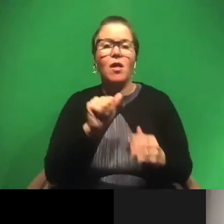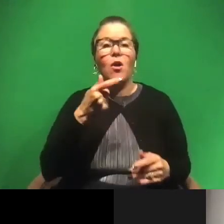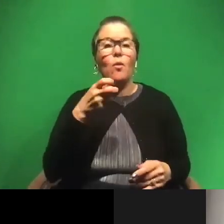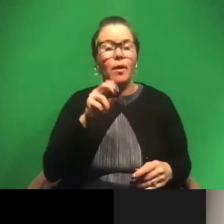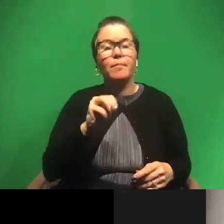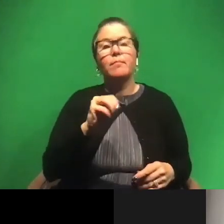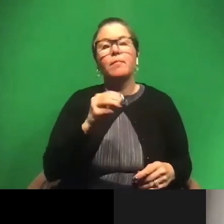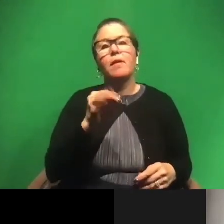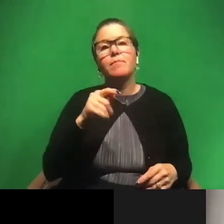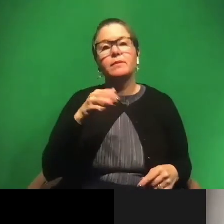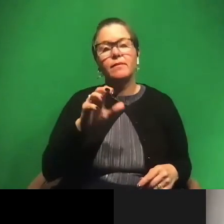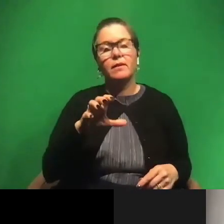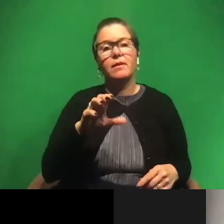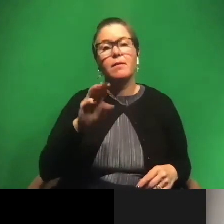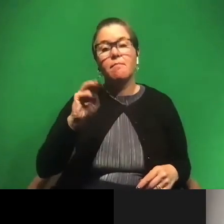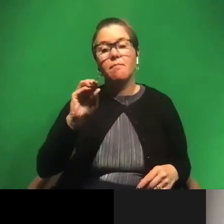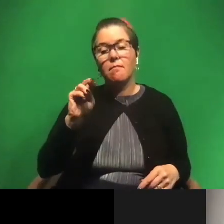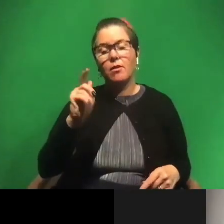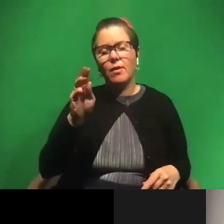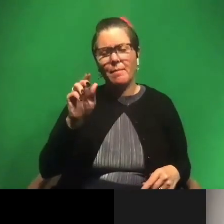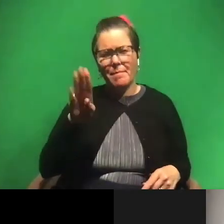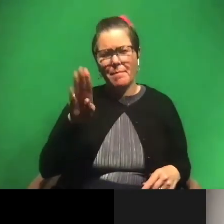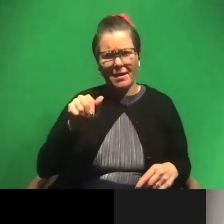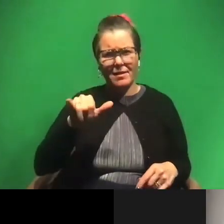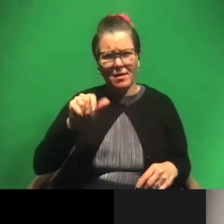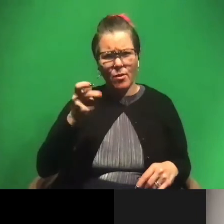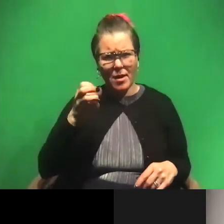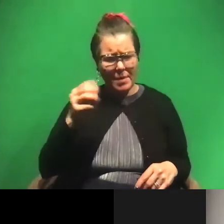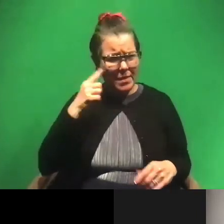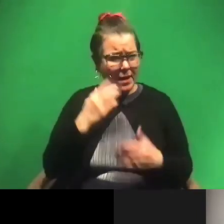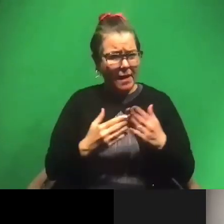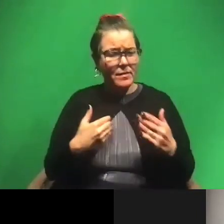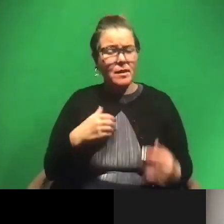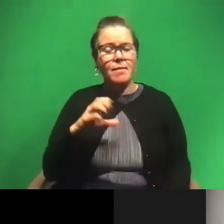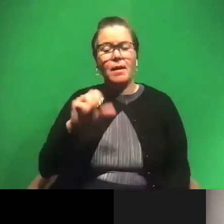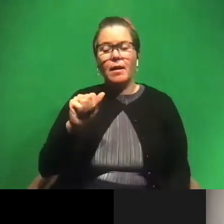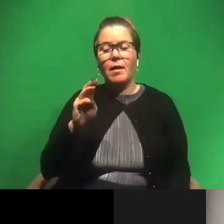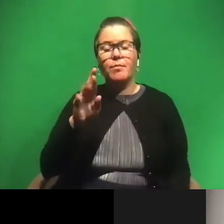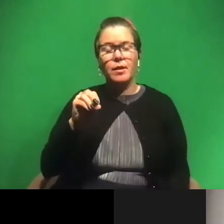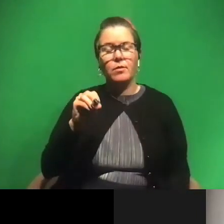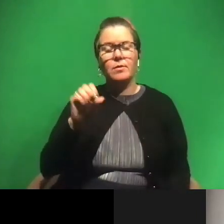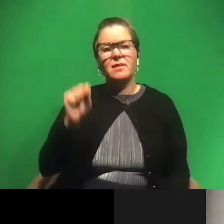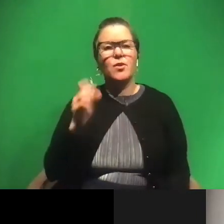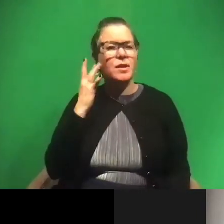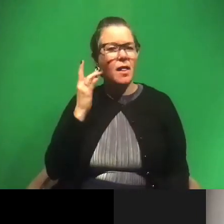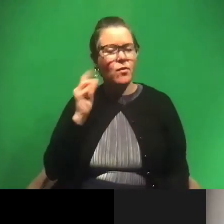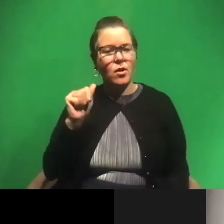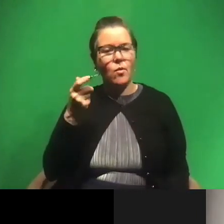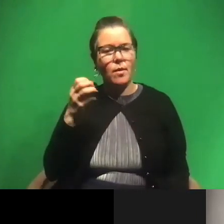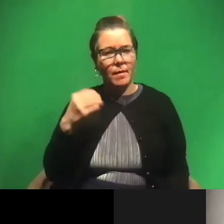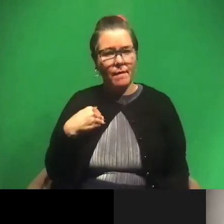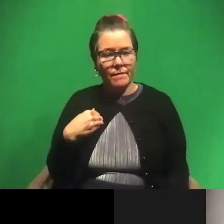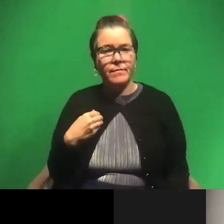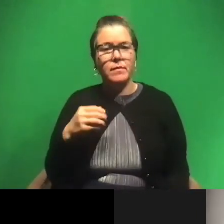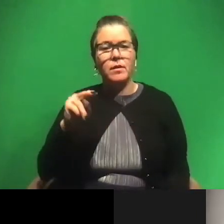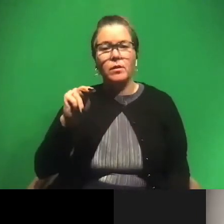Pacific, the Monterey Bay Aquarium, I think, has some. The Cabrillo Marine Aquarium in Southern California. The